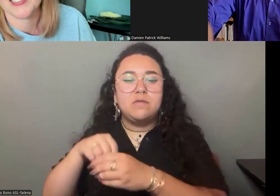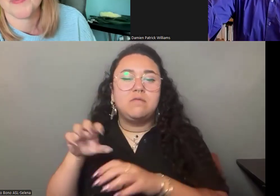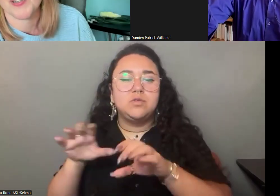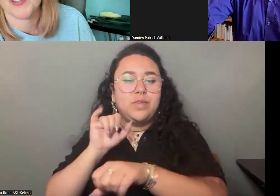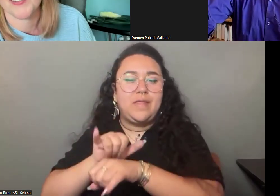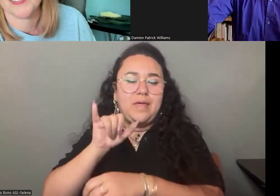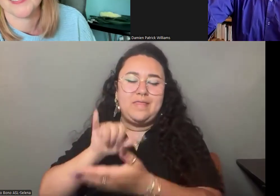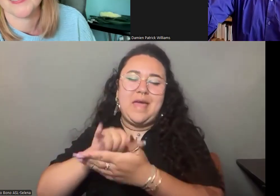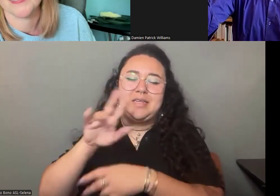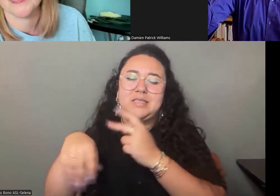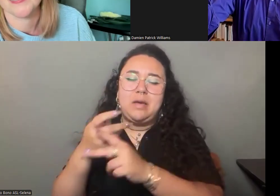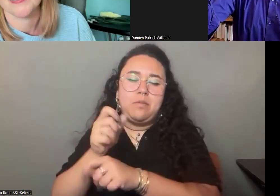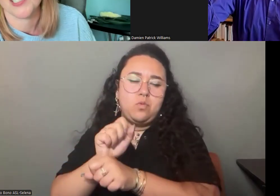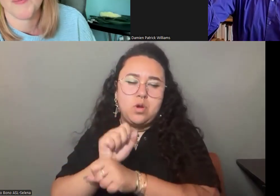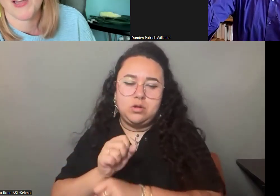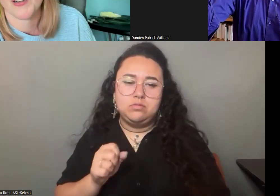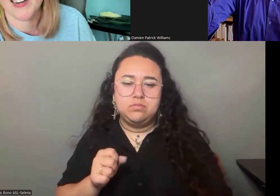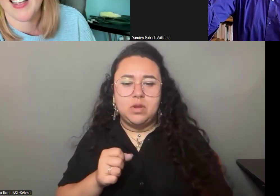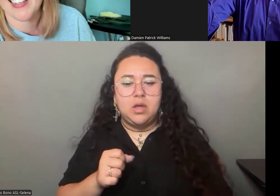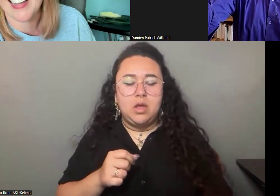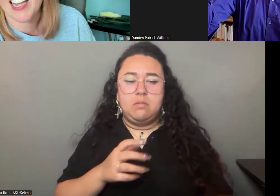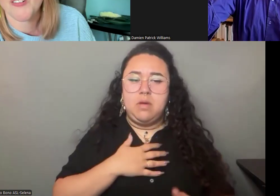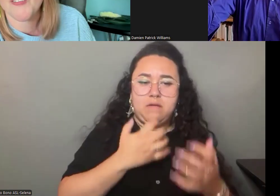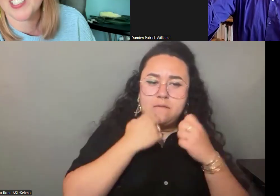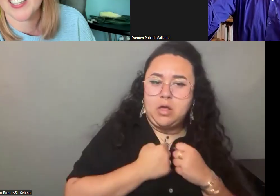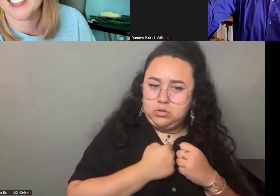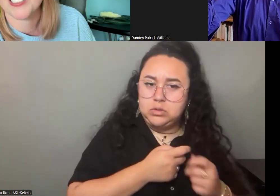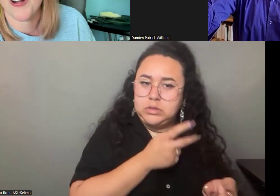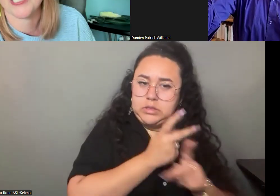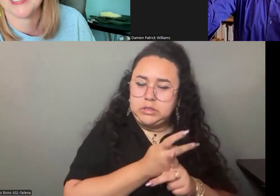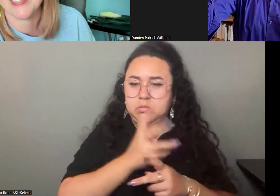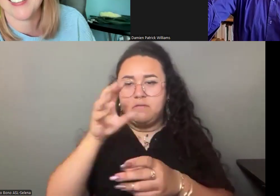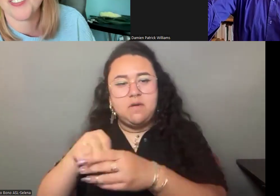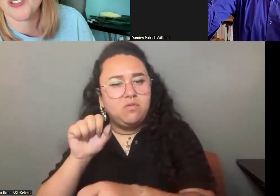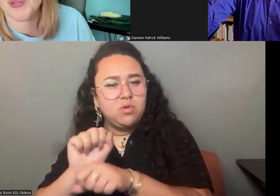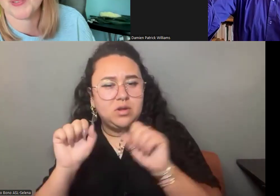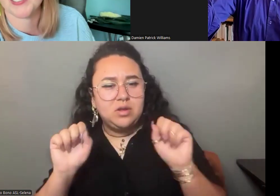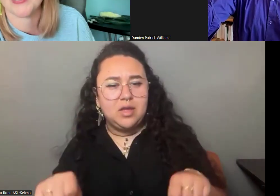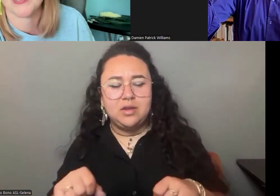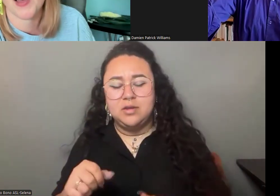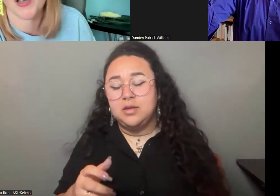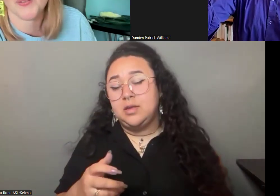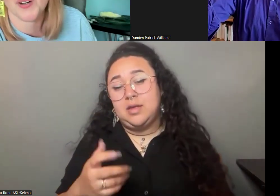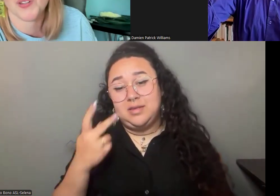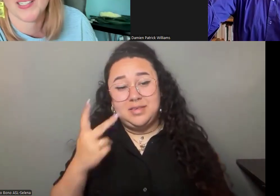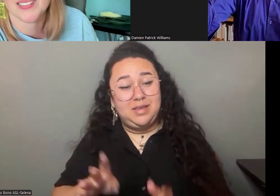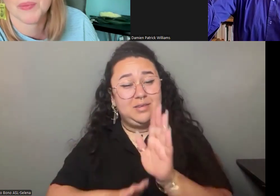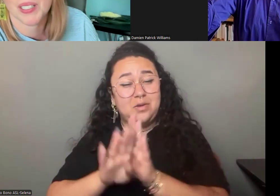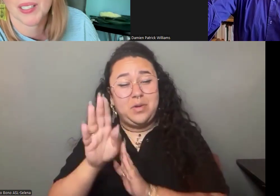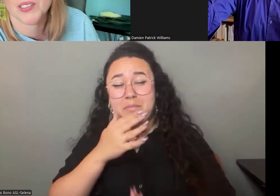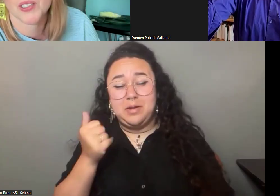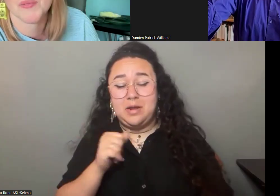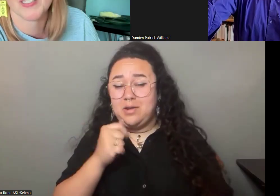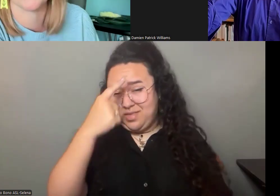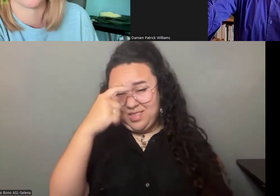where things can be going better. And I don't feel like this is a hard sell for people to see the value of cross